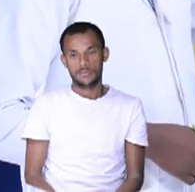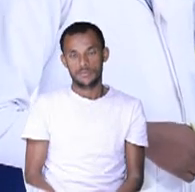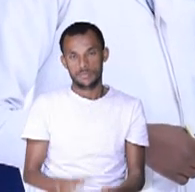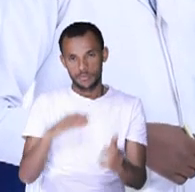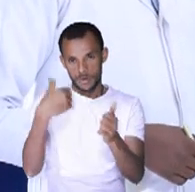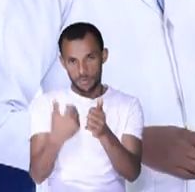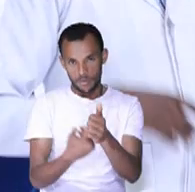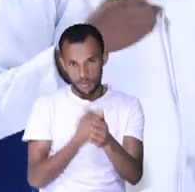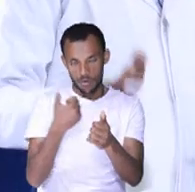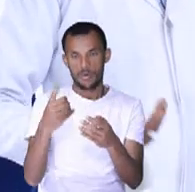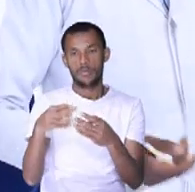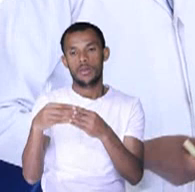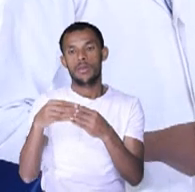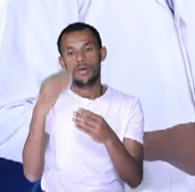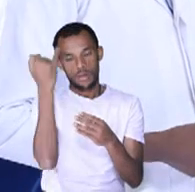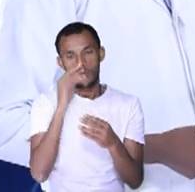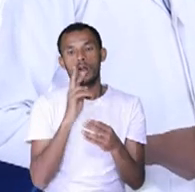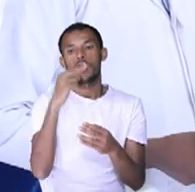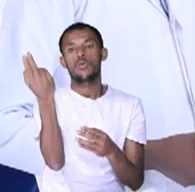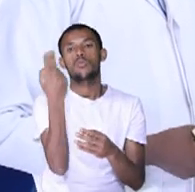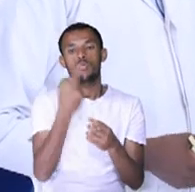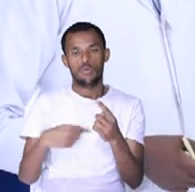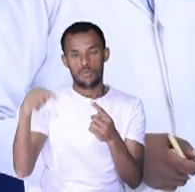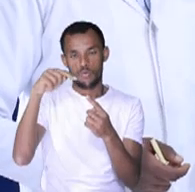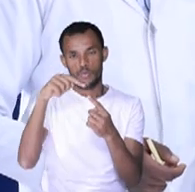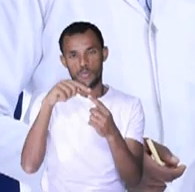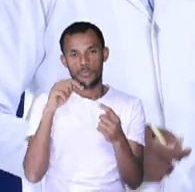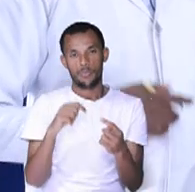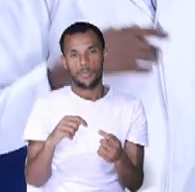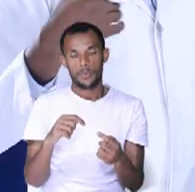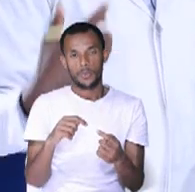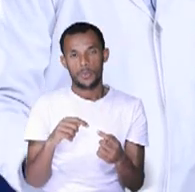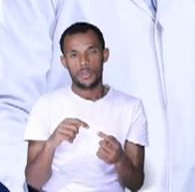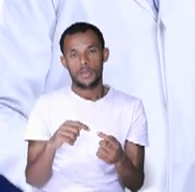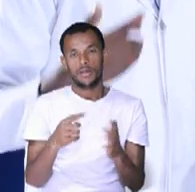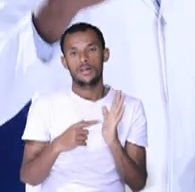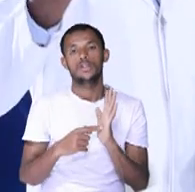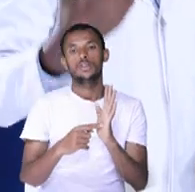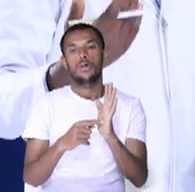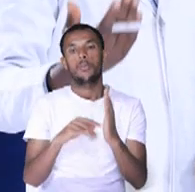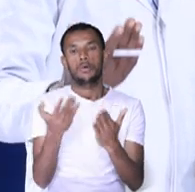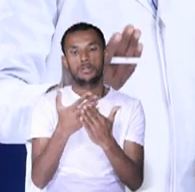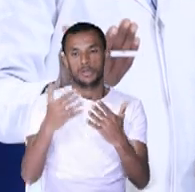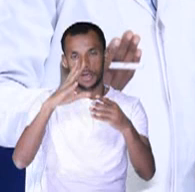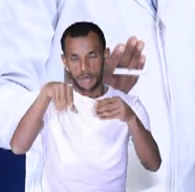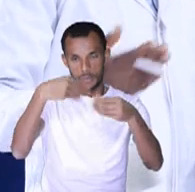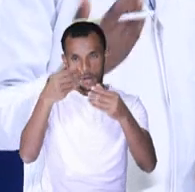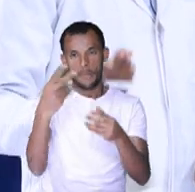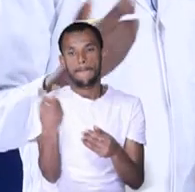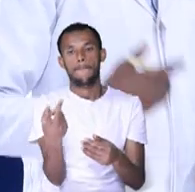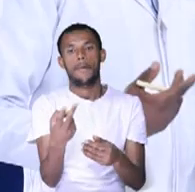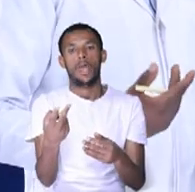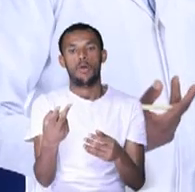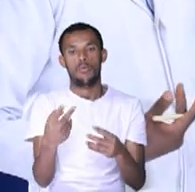The following postulates or theorems are used to show whether a given pair of triangles